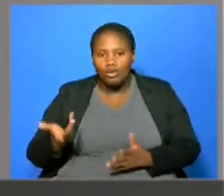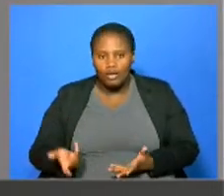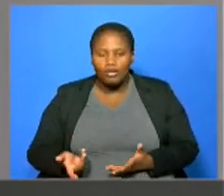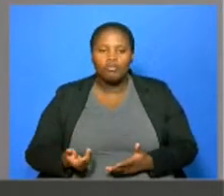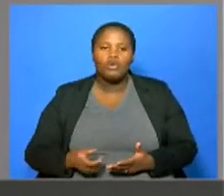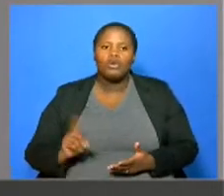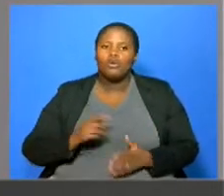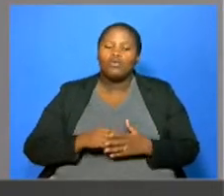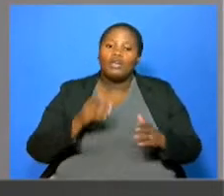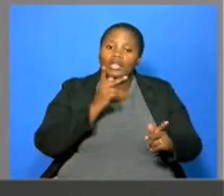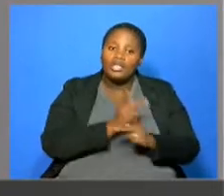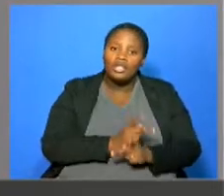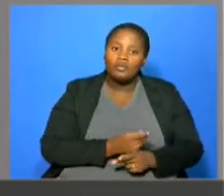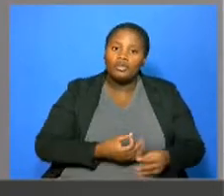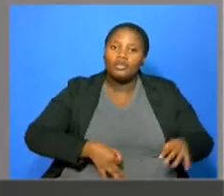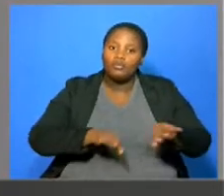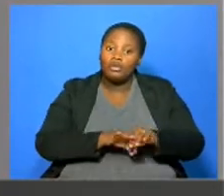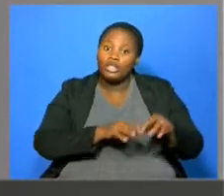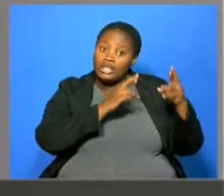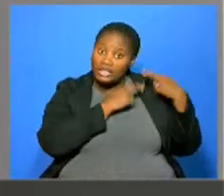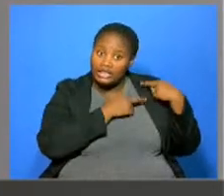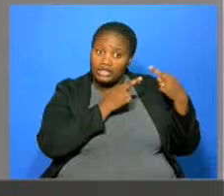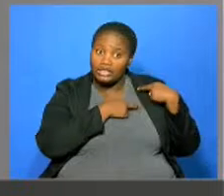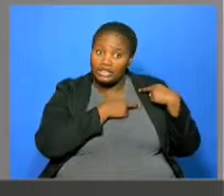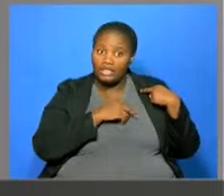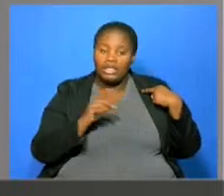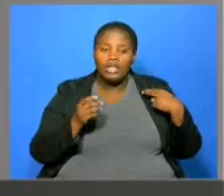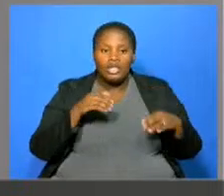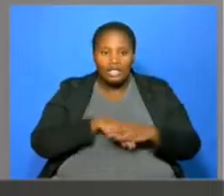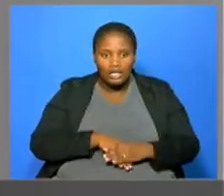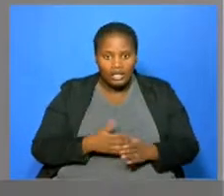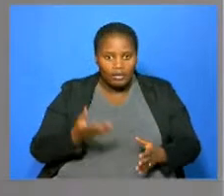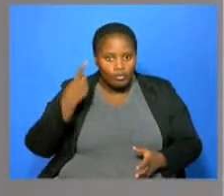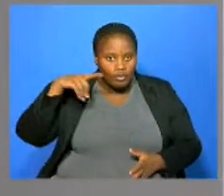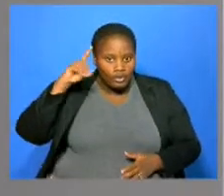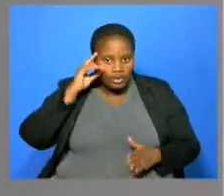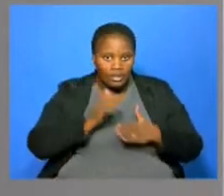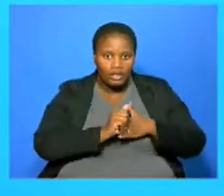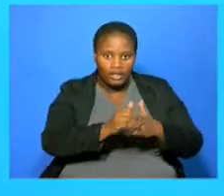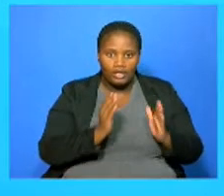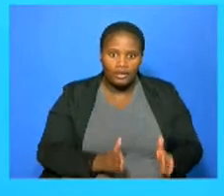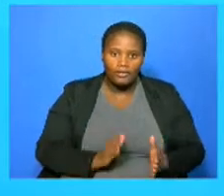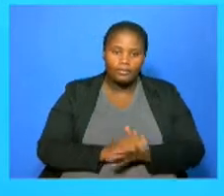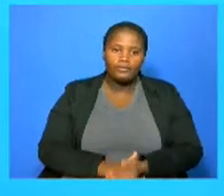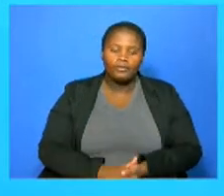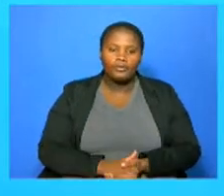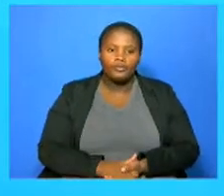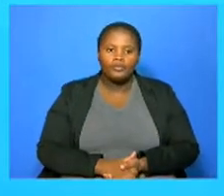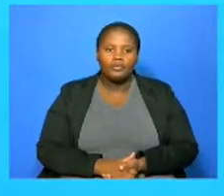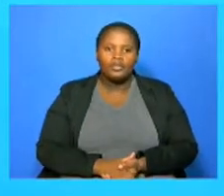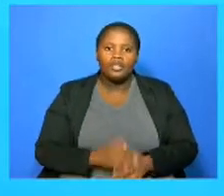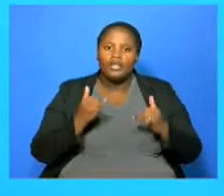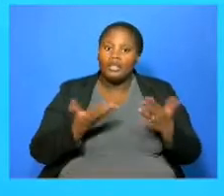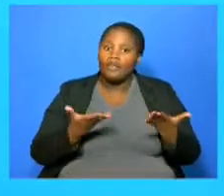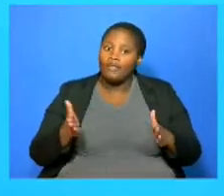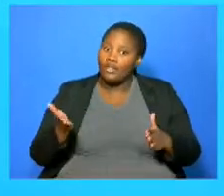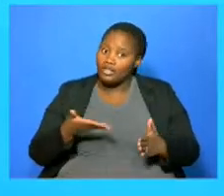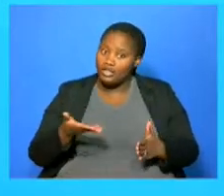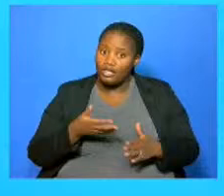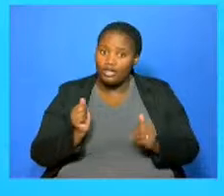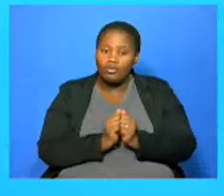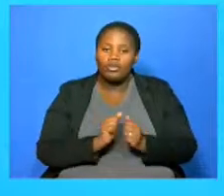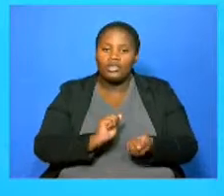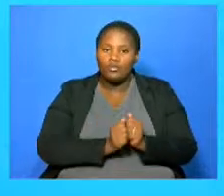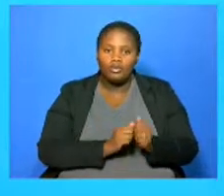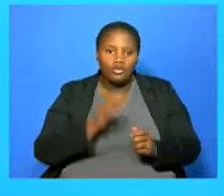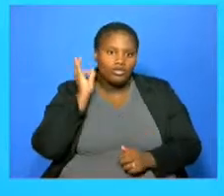very important positions, such as those of political leaders. And that is all that we had for you from